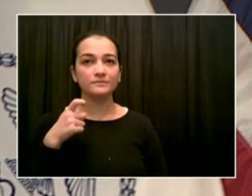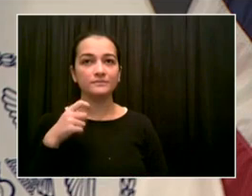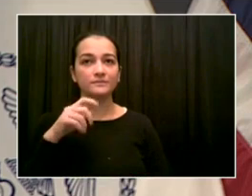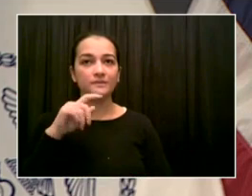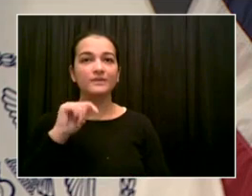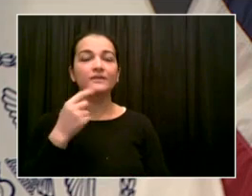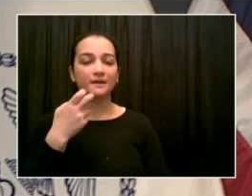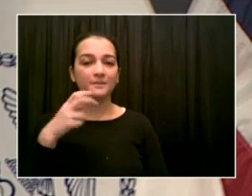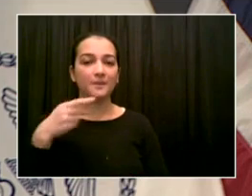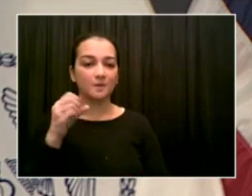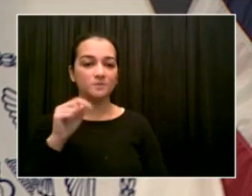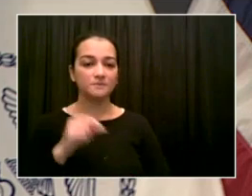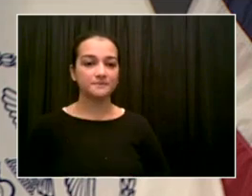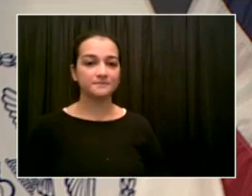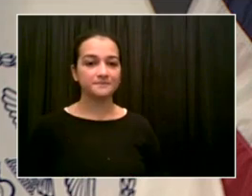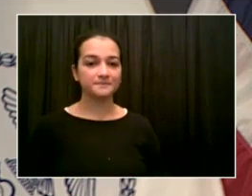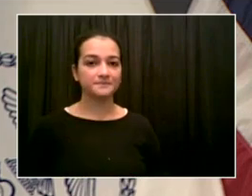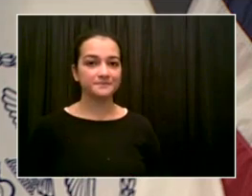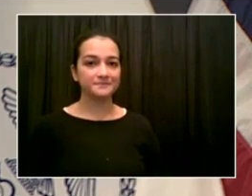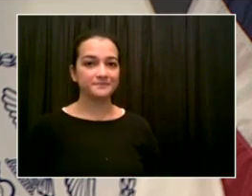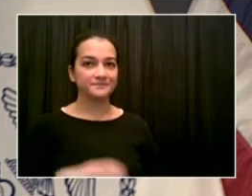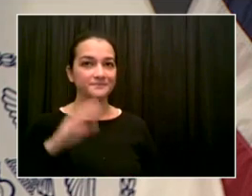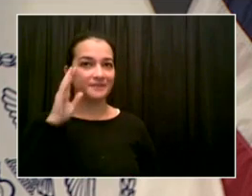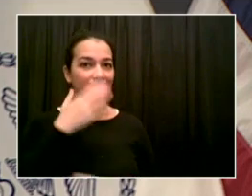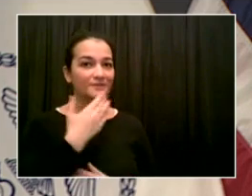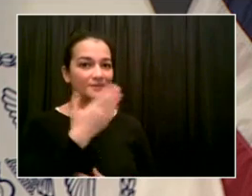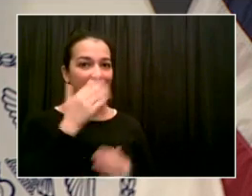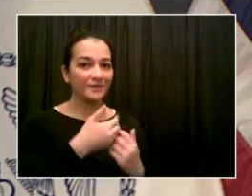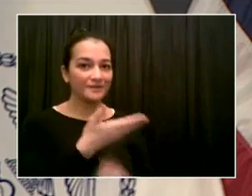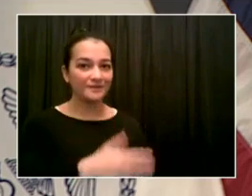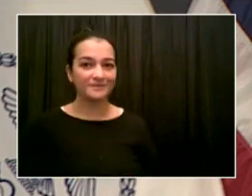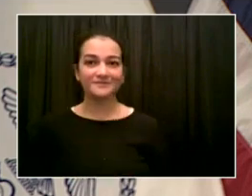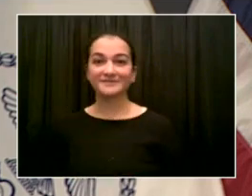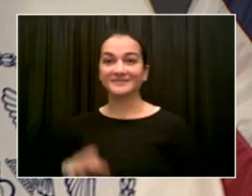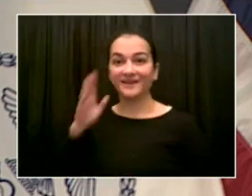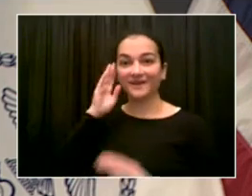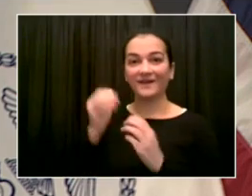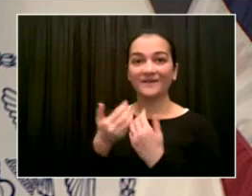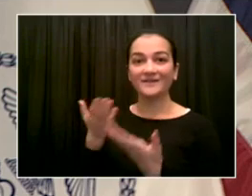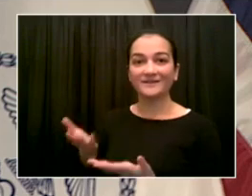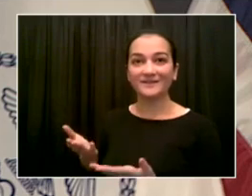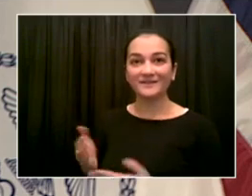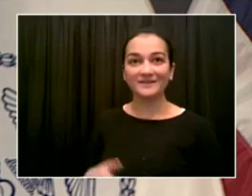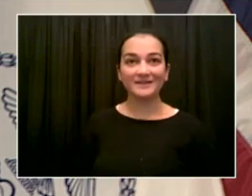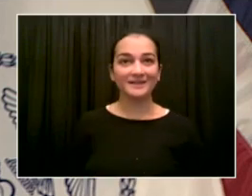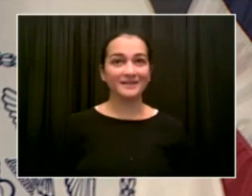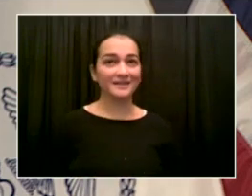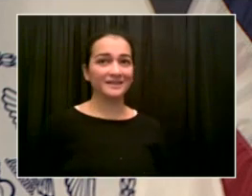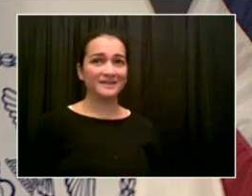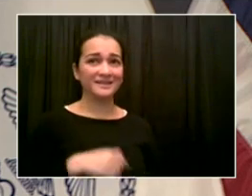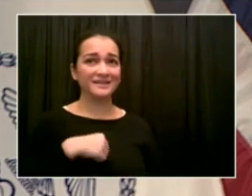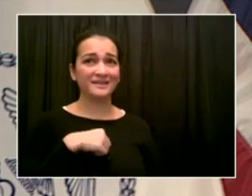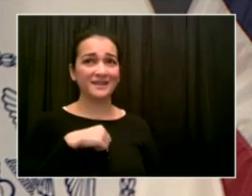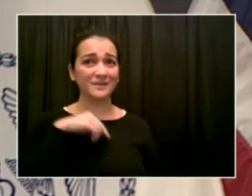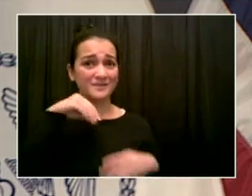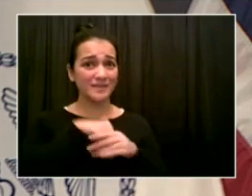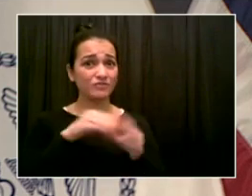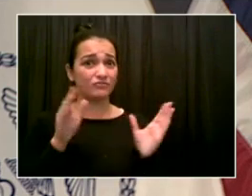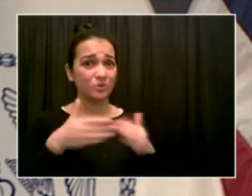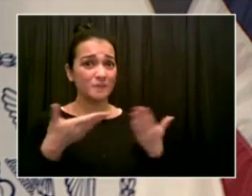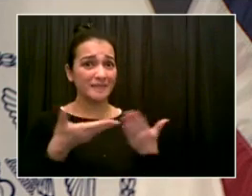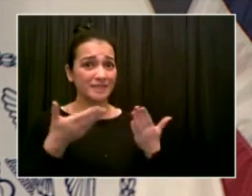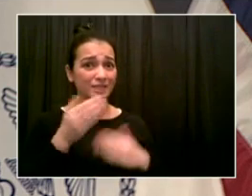I'd love to be in the blue room with you. We don't want you to be lonely, Julia. Invite me over. All